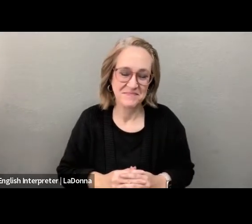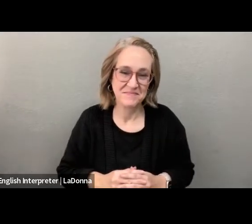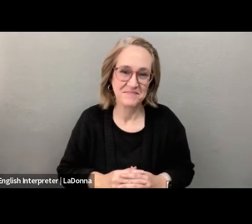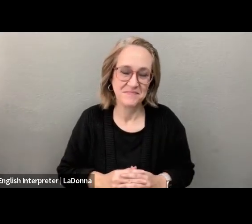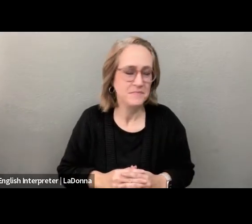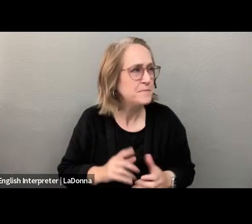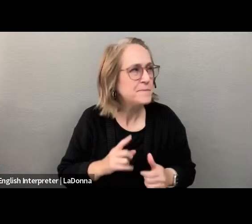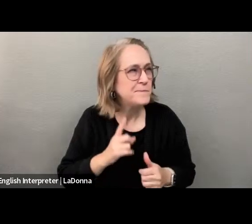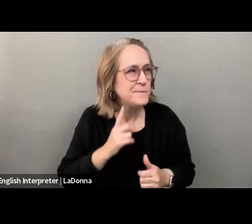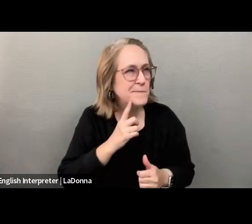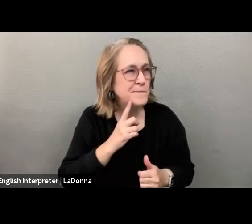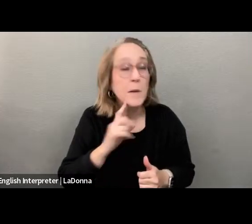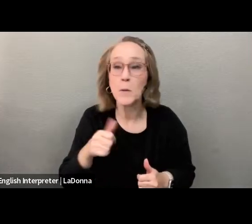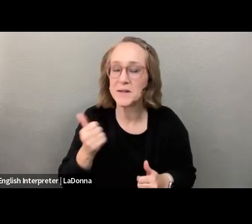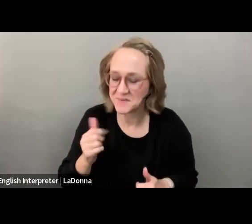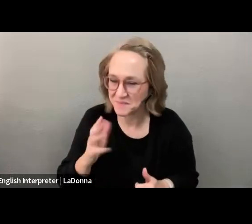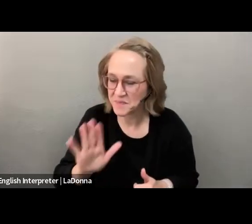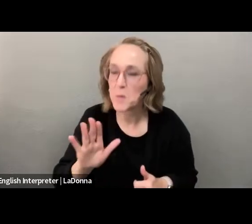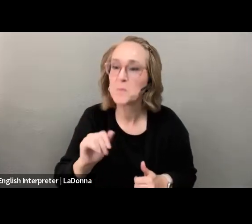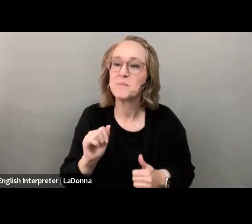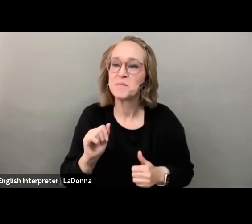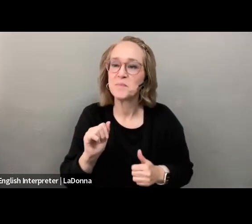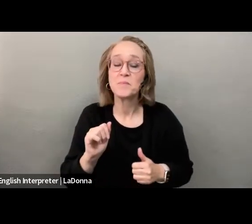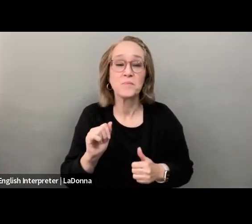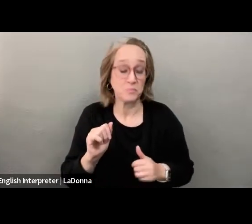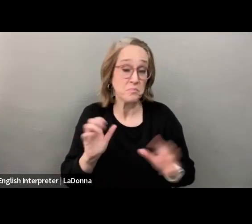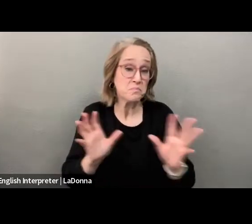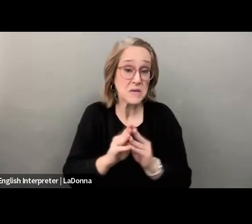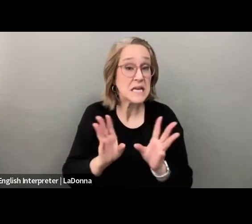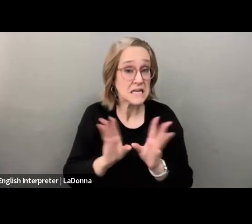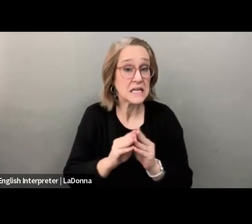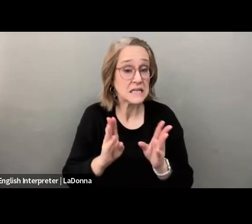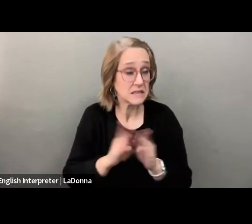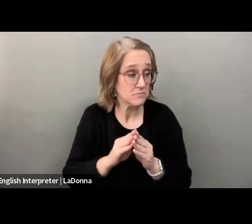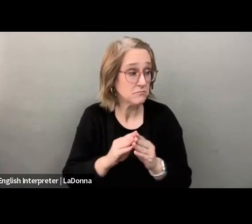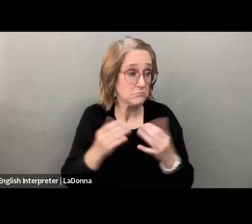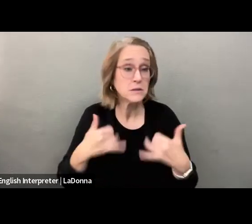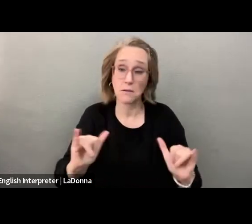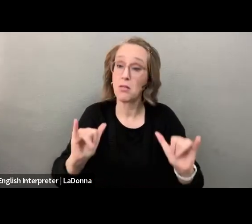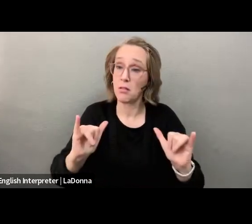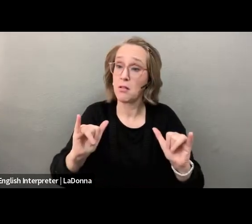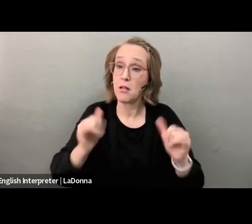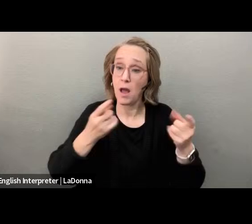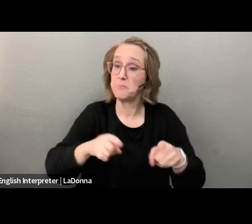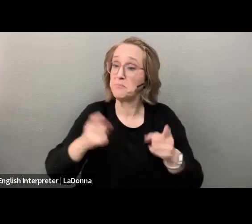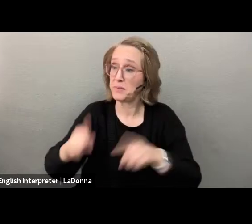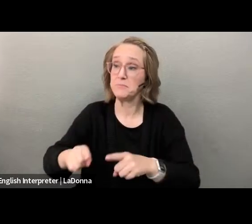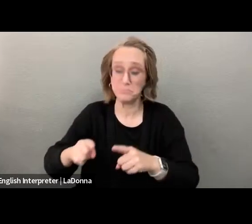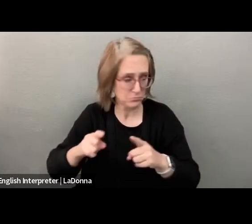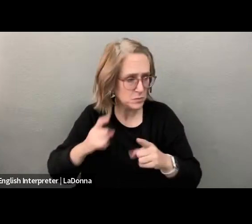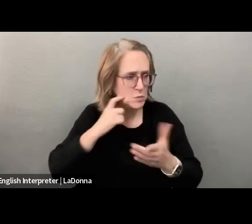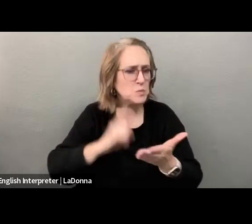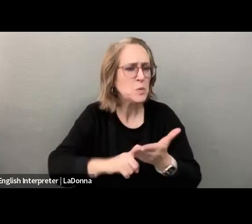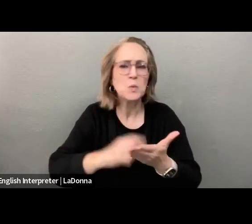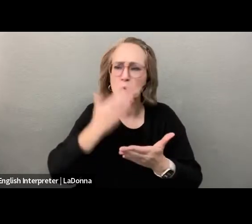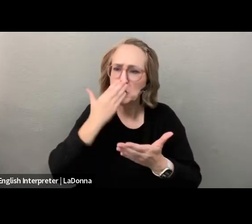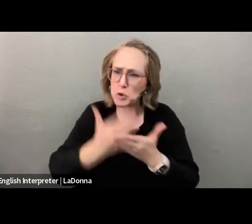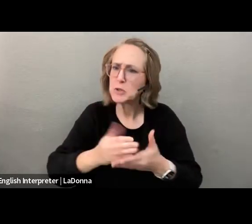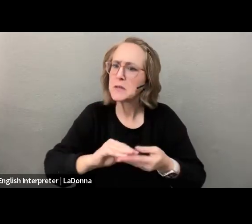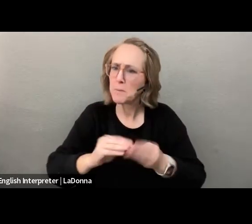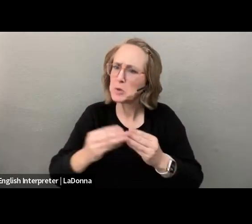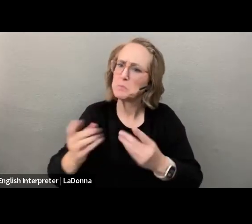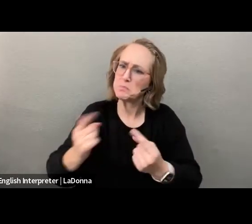What else? We have had our meetings, have had fairly good attendance, and we've been happy about